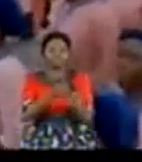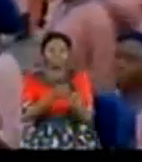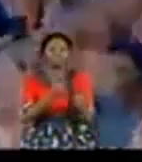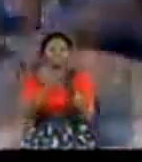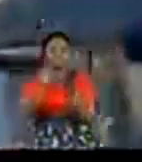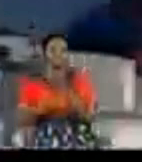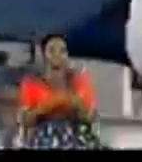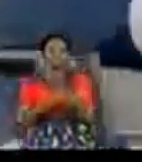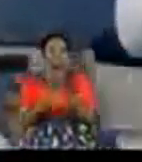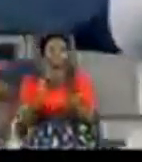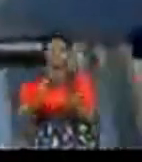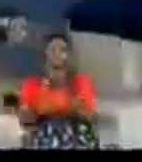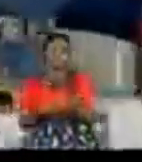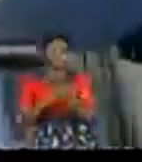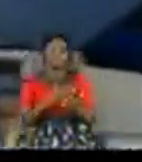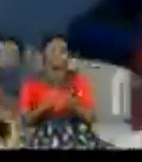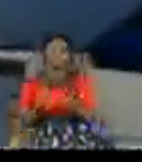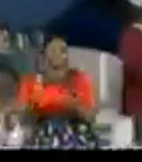tonight